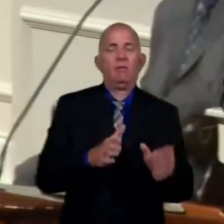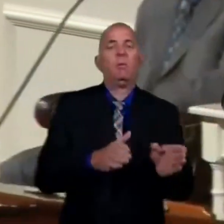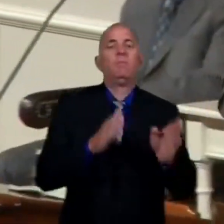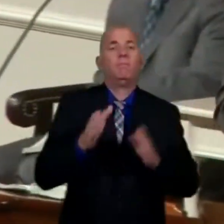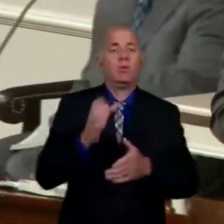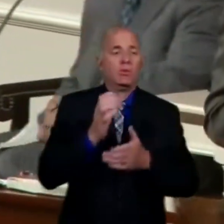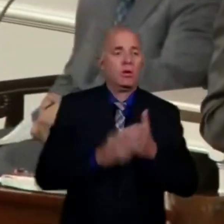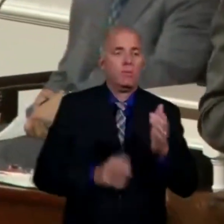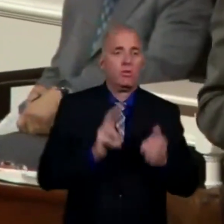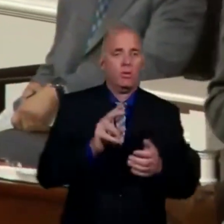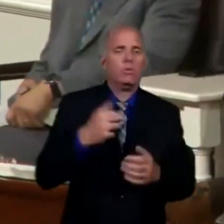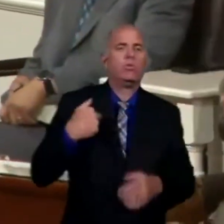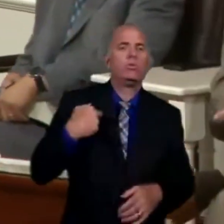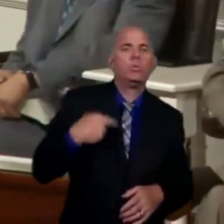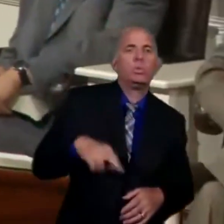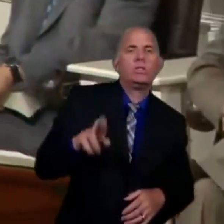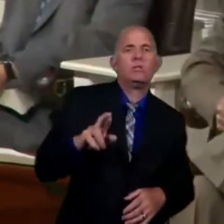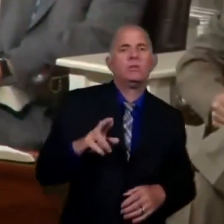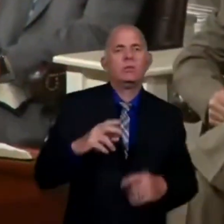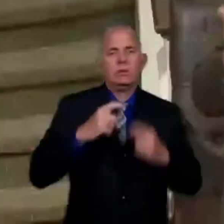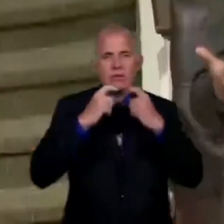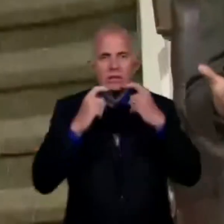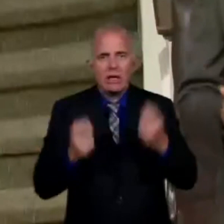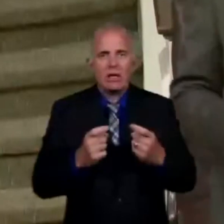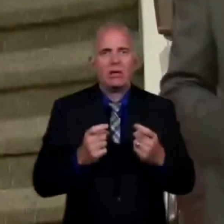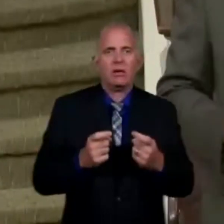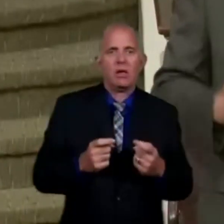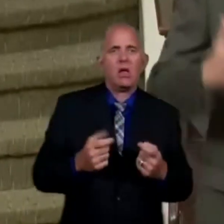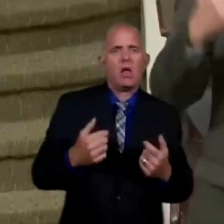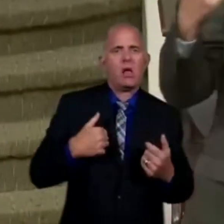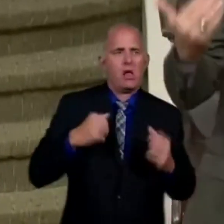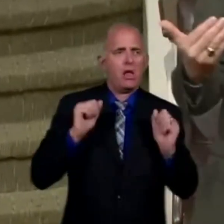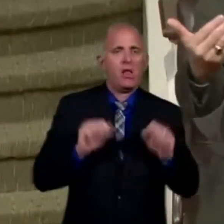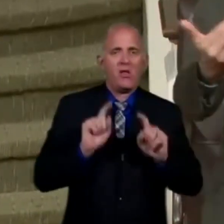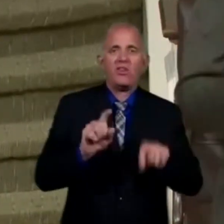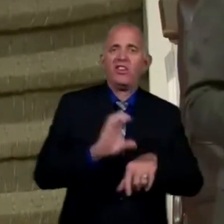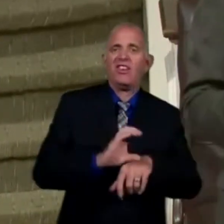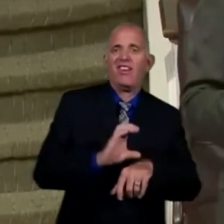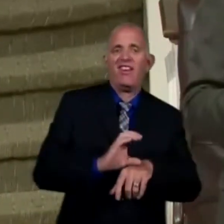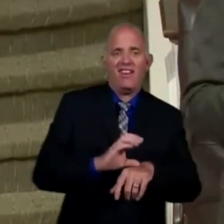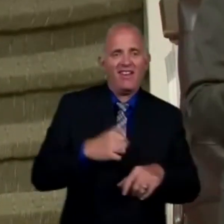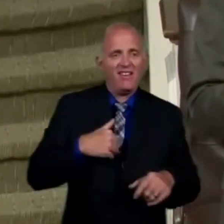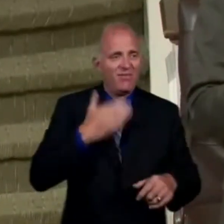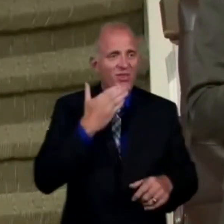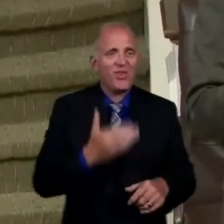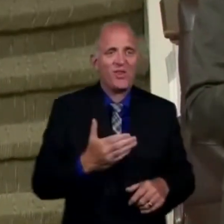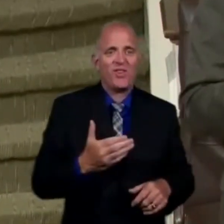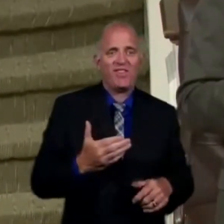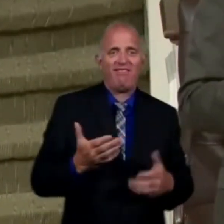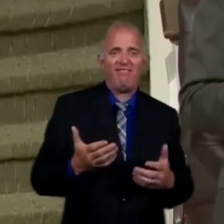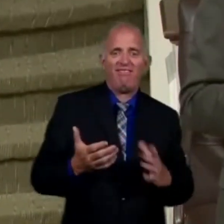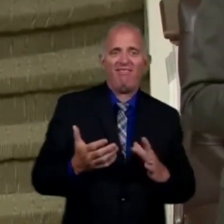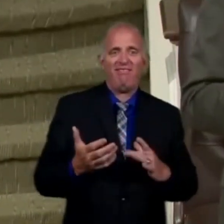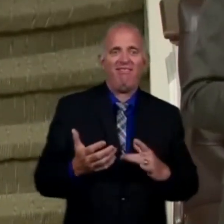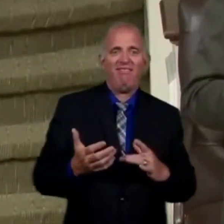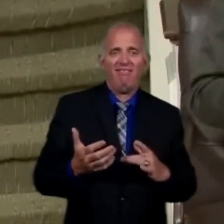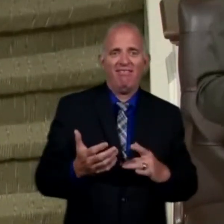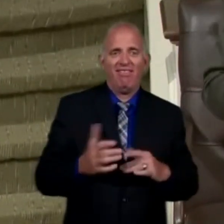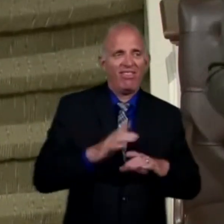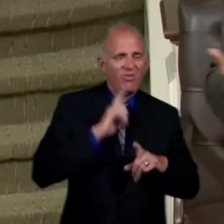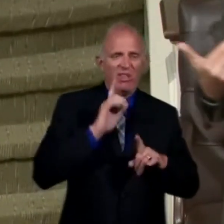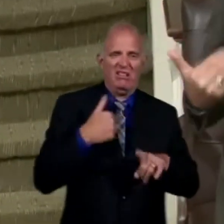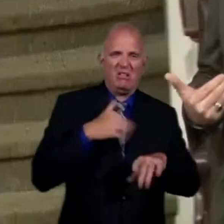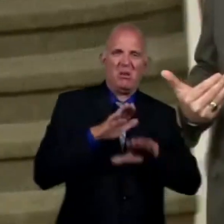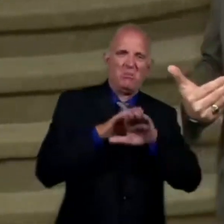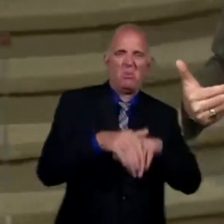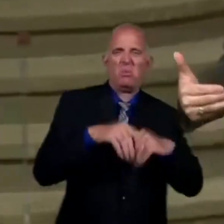religious sins. People who say, well, I go to church, I do this, I've done that, but they've got sins of hypocrisy,